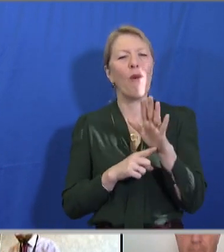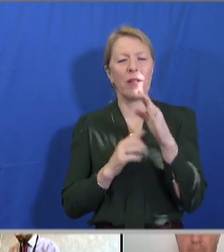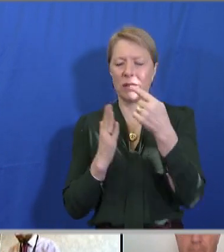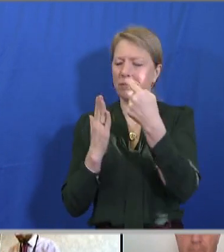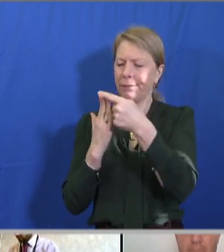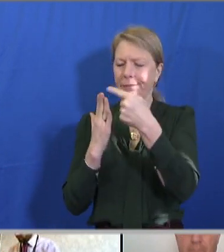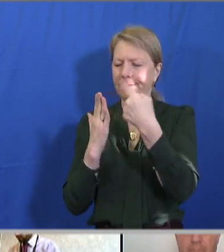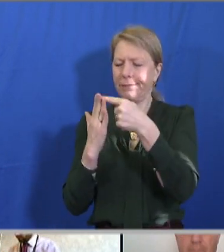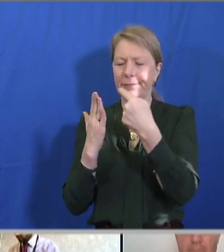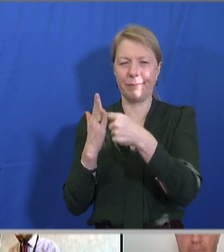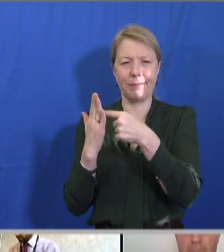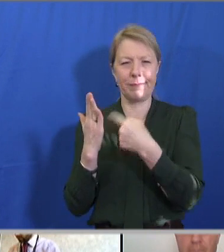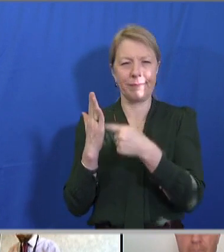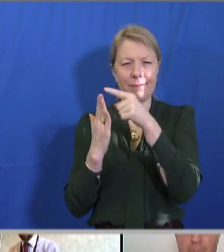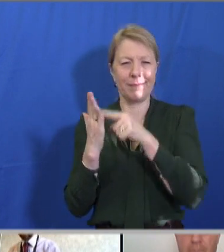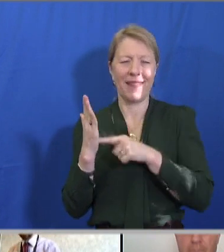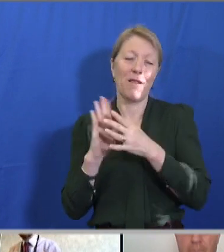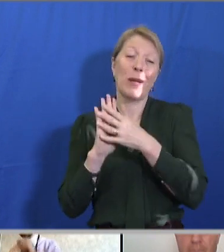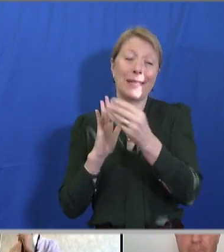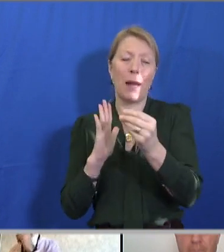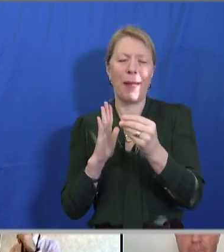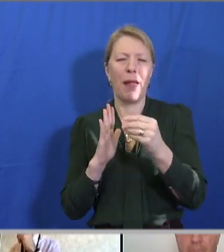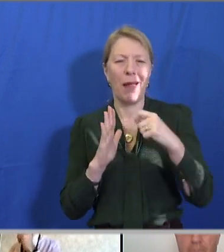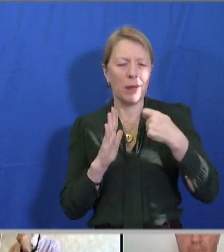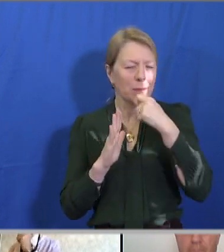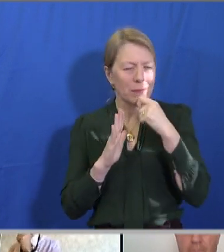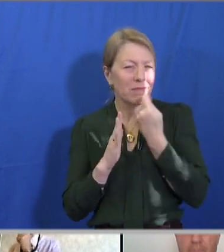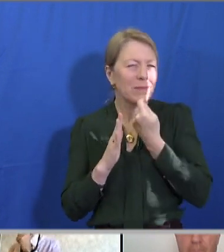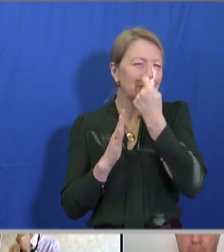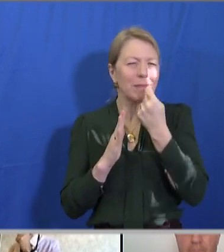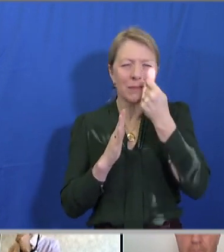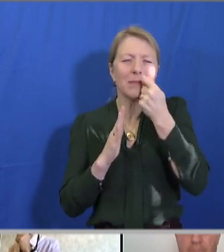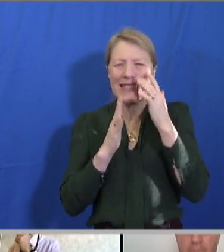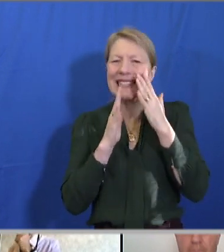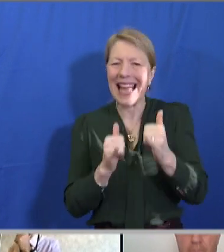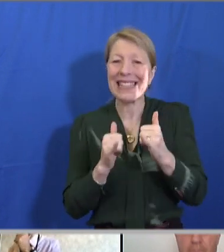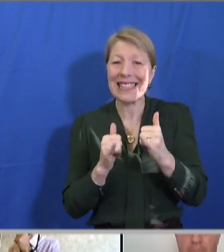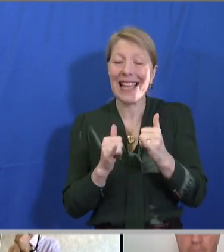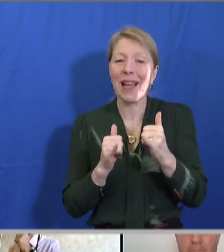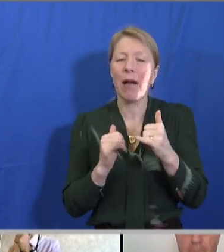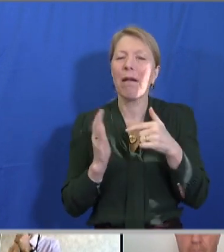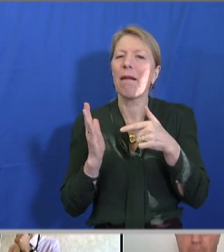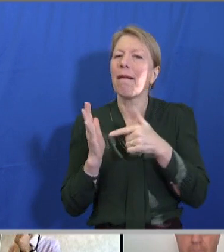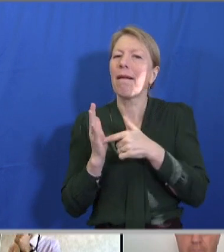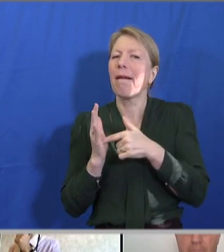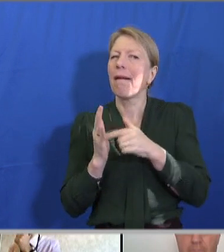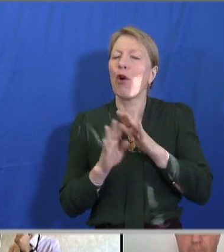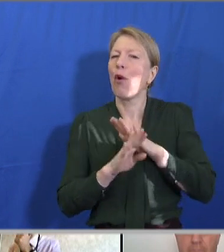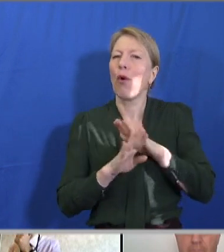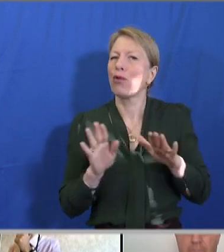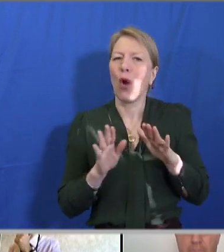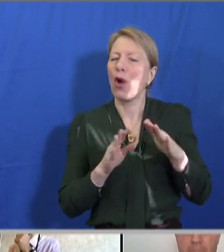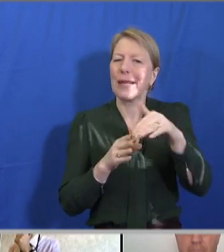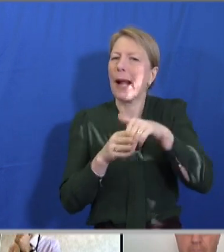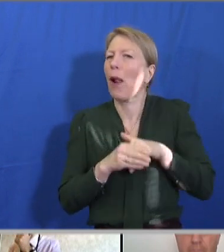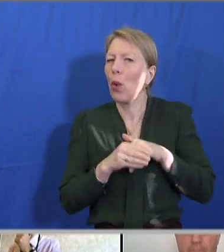as testing, were not designed to be accessible to disabled people. Going forward,